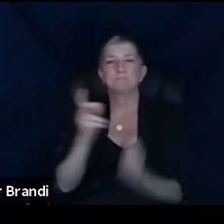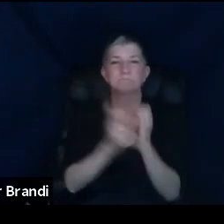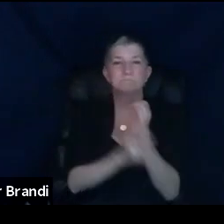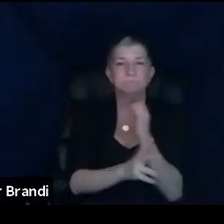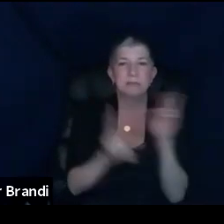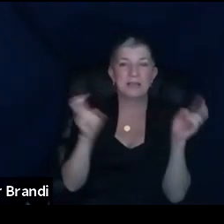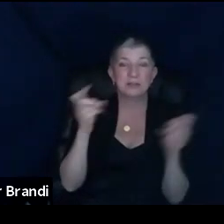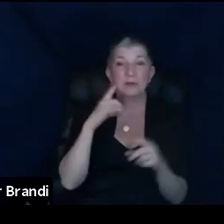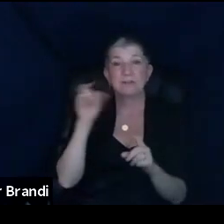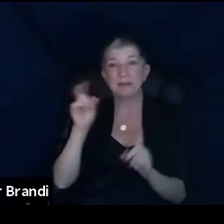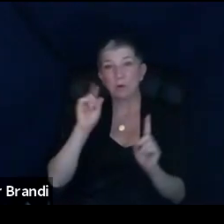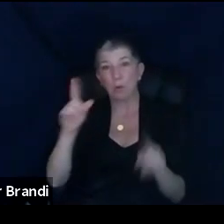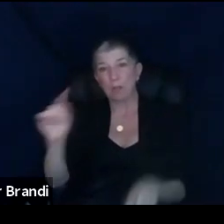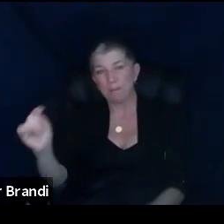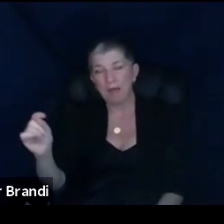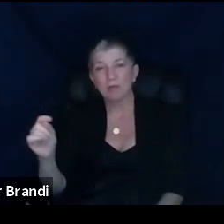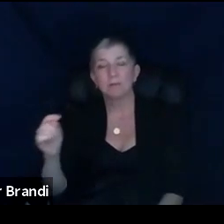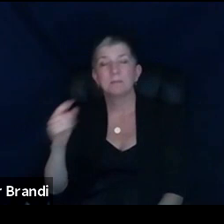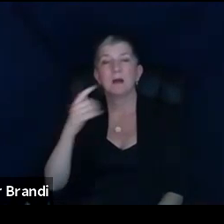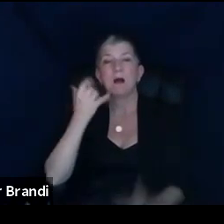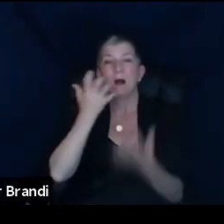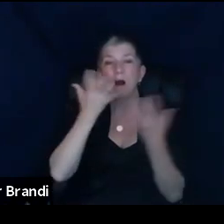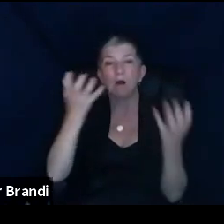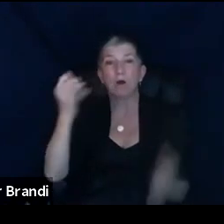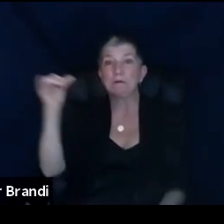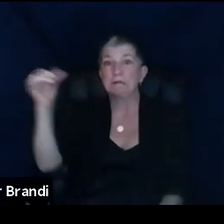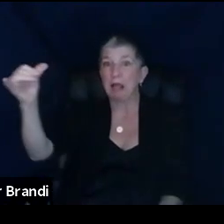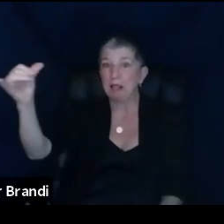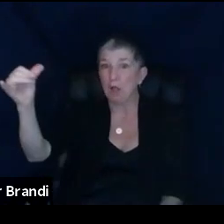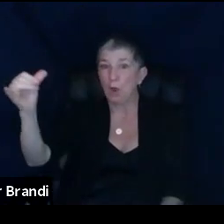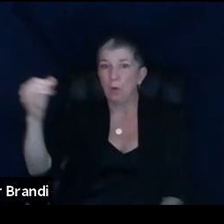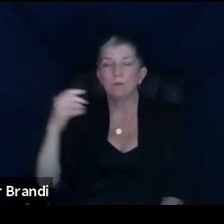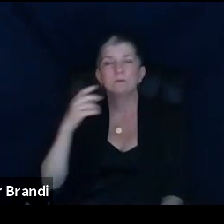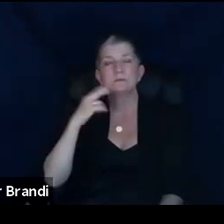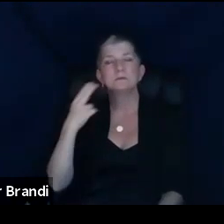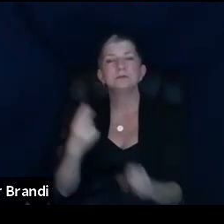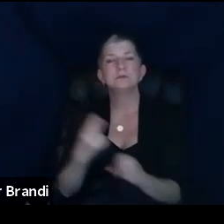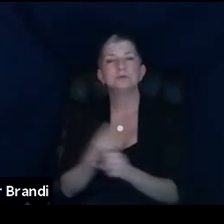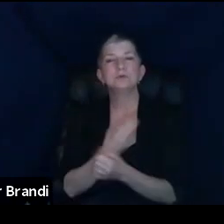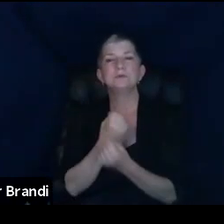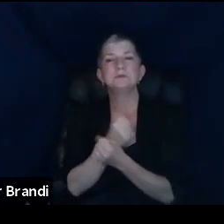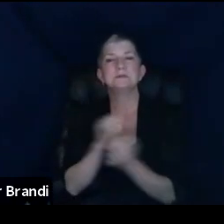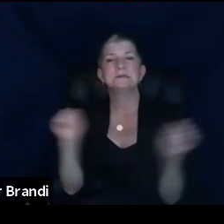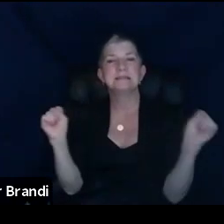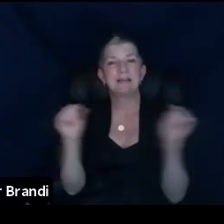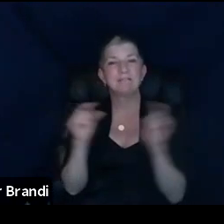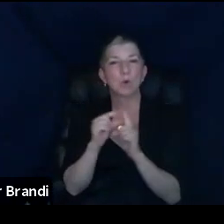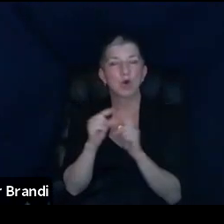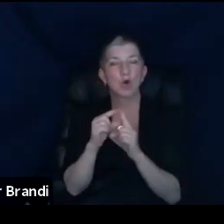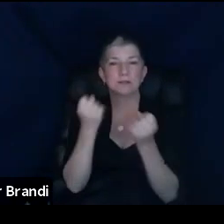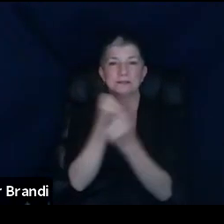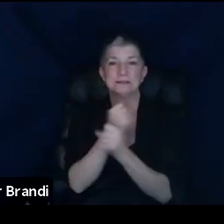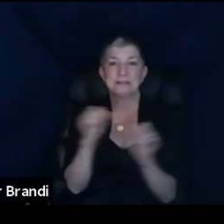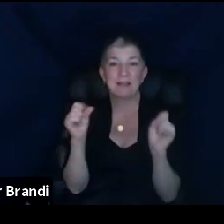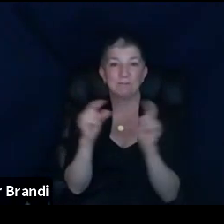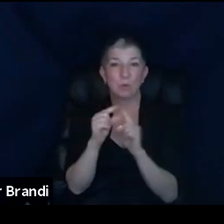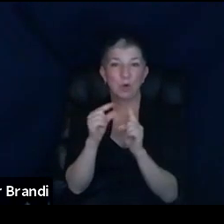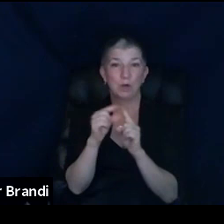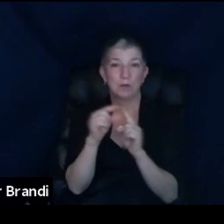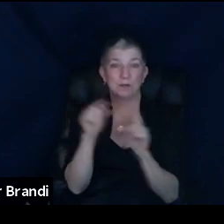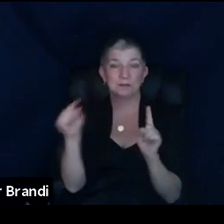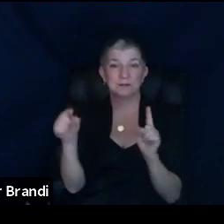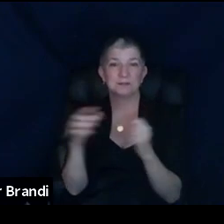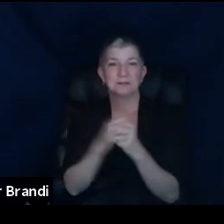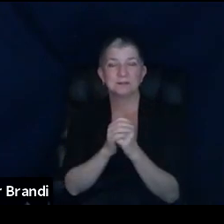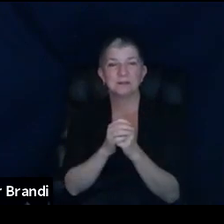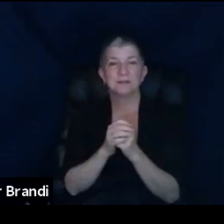I need to take a break. I'll call yellow. You know, definitely you want to use your safe words. Safe words in a scene are, well,